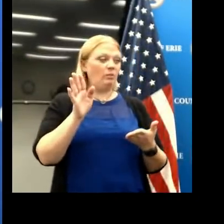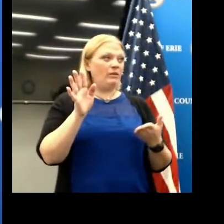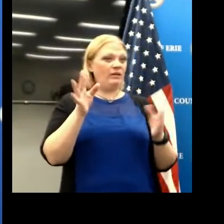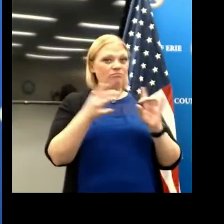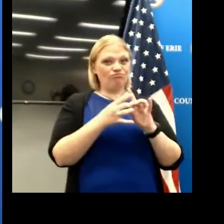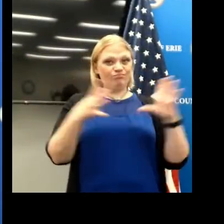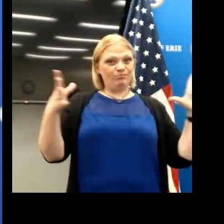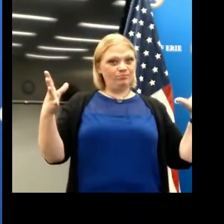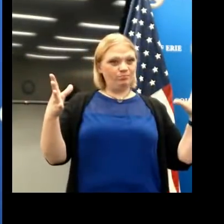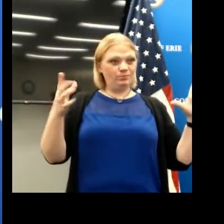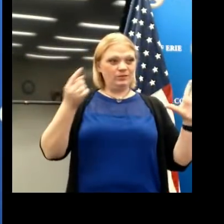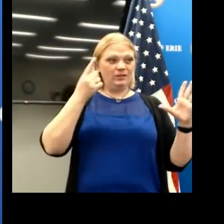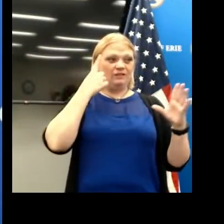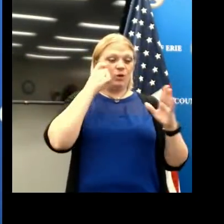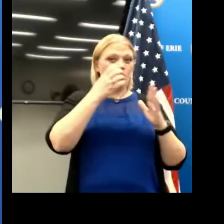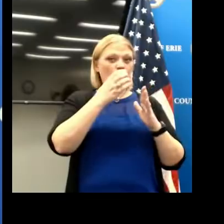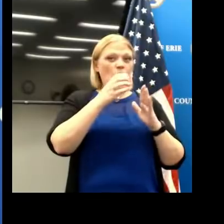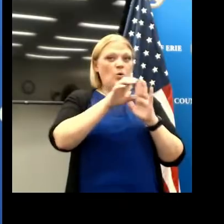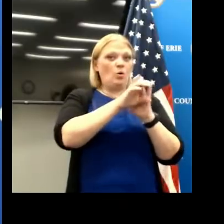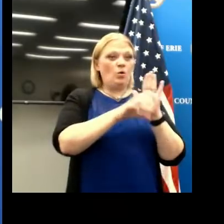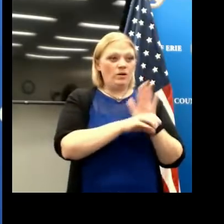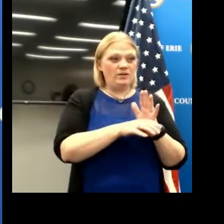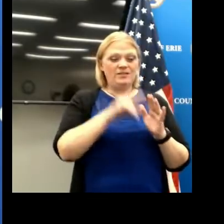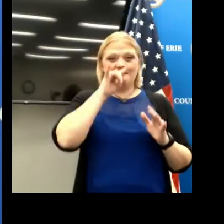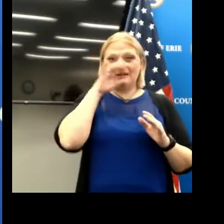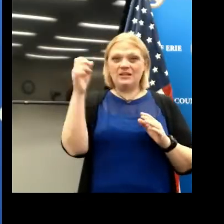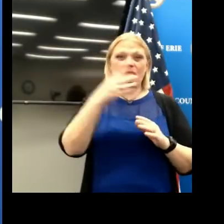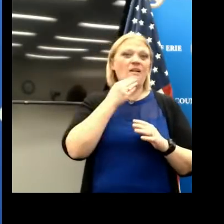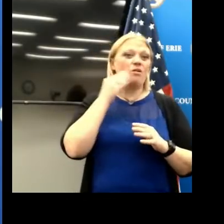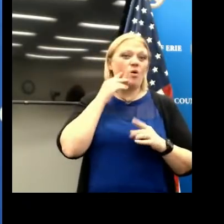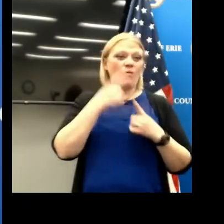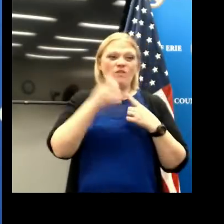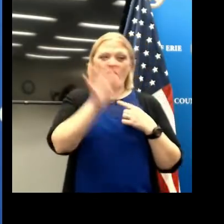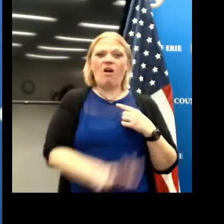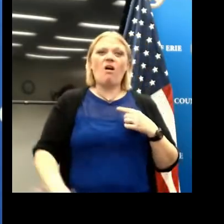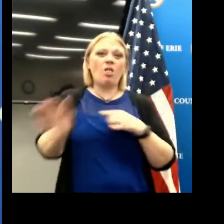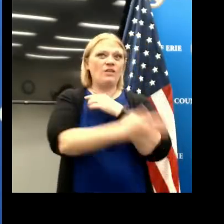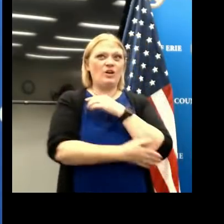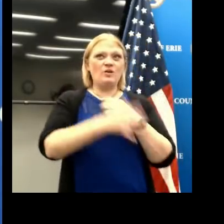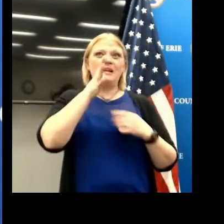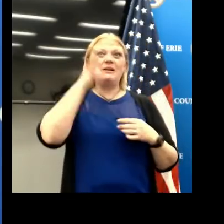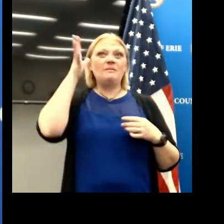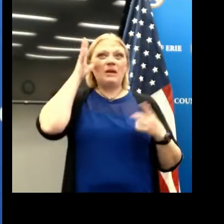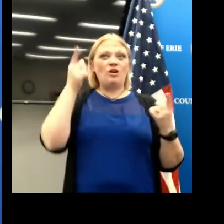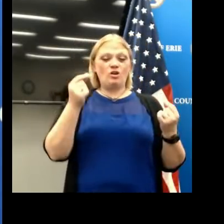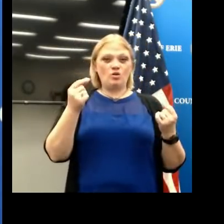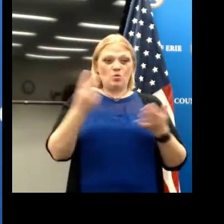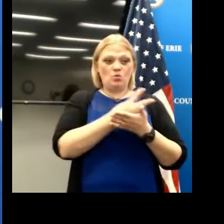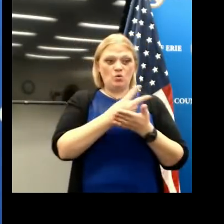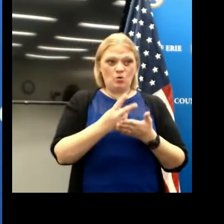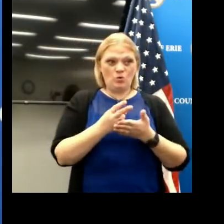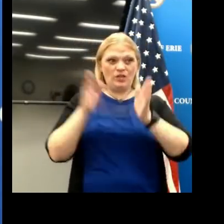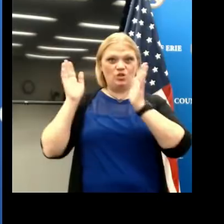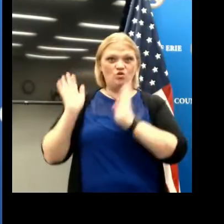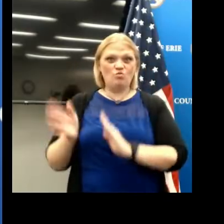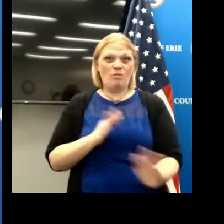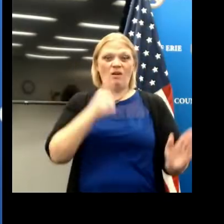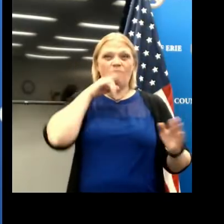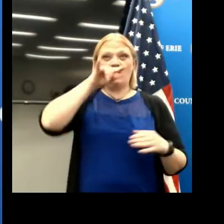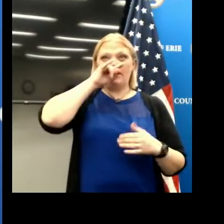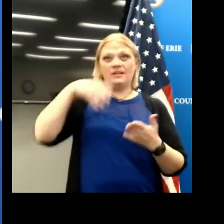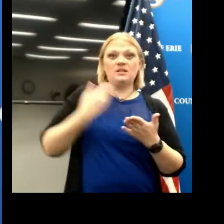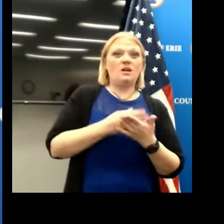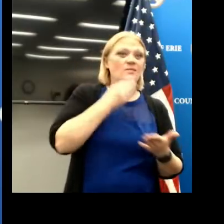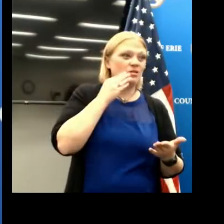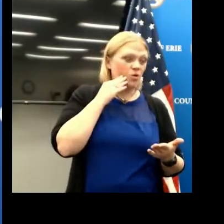courses. Kids are going to be coming home from all over the country. What should parents do in the next 2 weeks to prepare for their kids coming home? Should